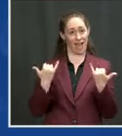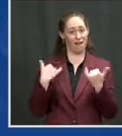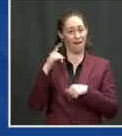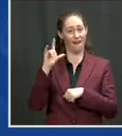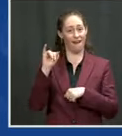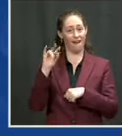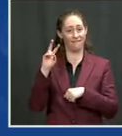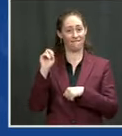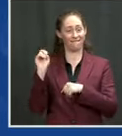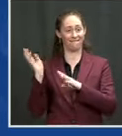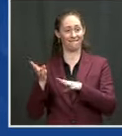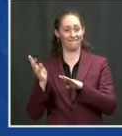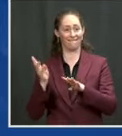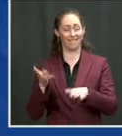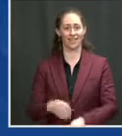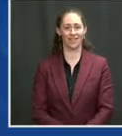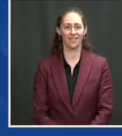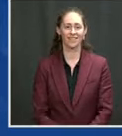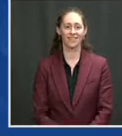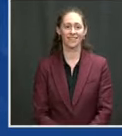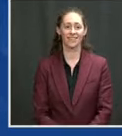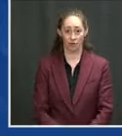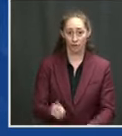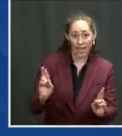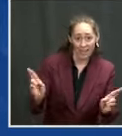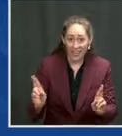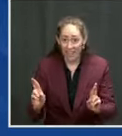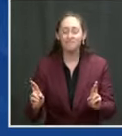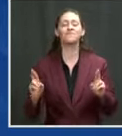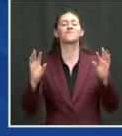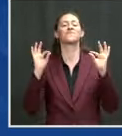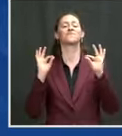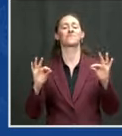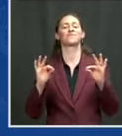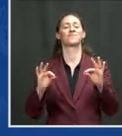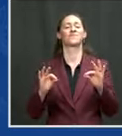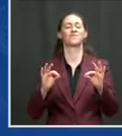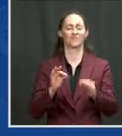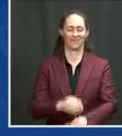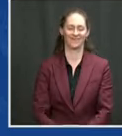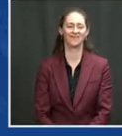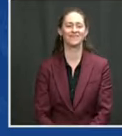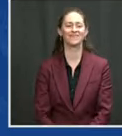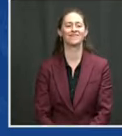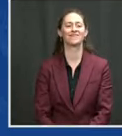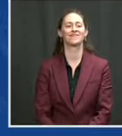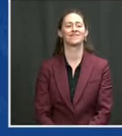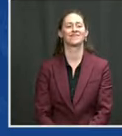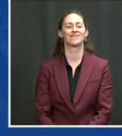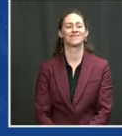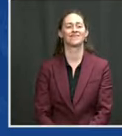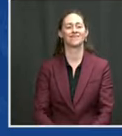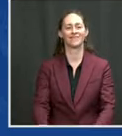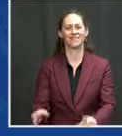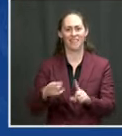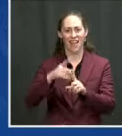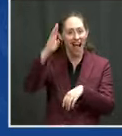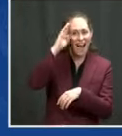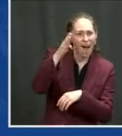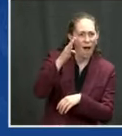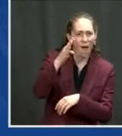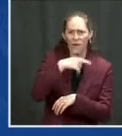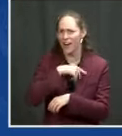You're good. Oh, ready to go. Okay. Well, first of all, hi, everybody. It's good. I'm supposed to look over here, not at you guys, but